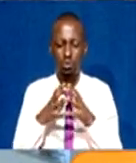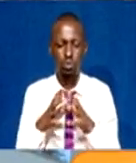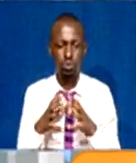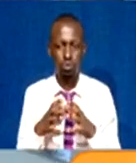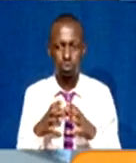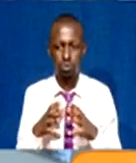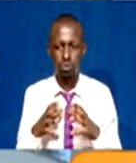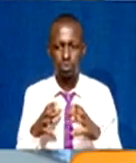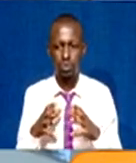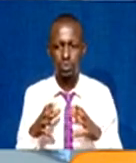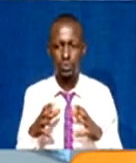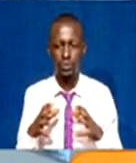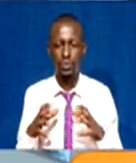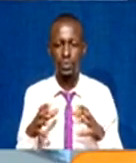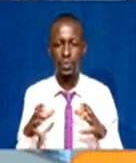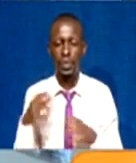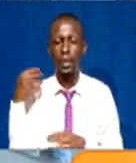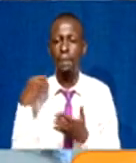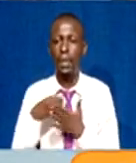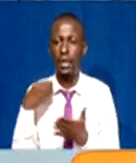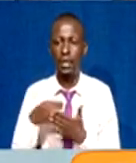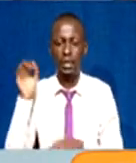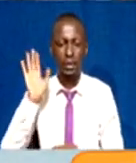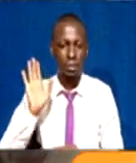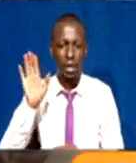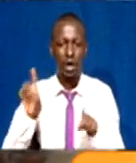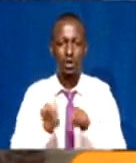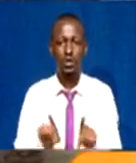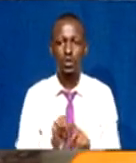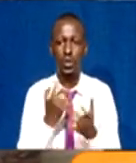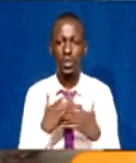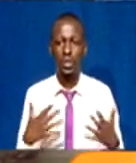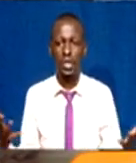their capital and their assets.